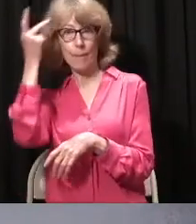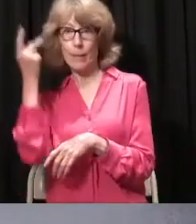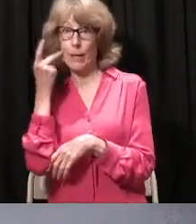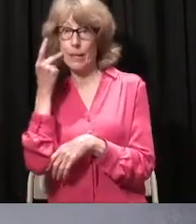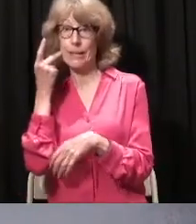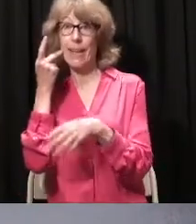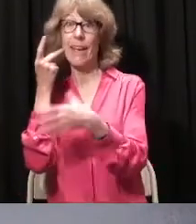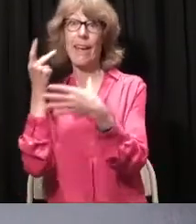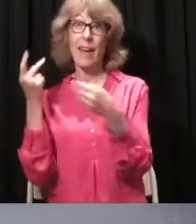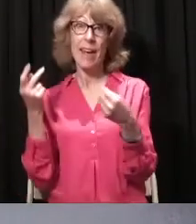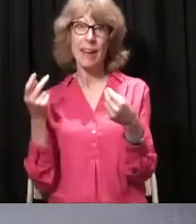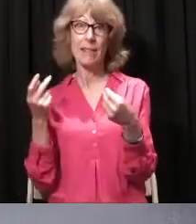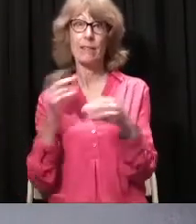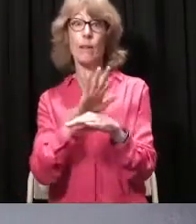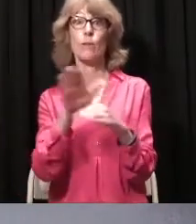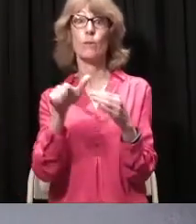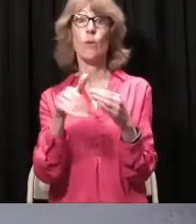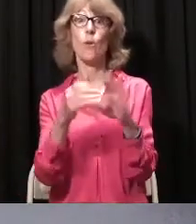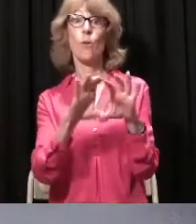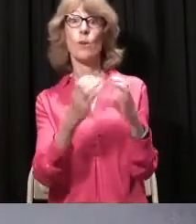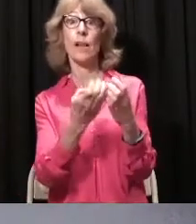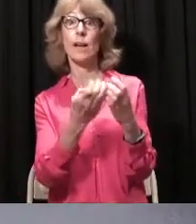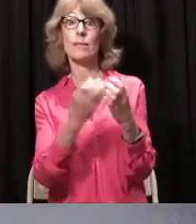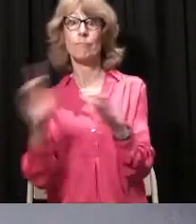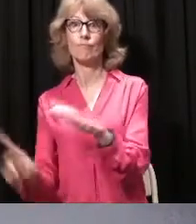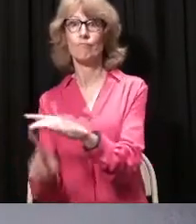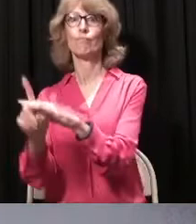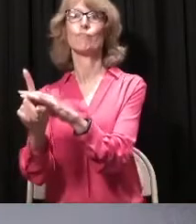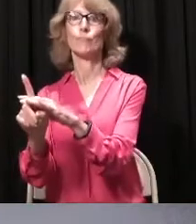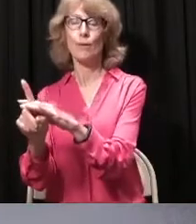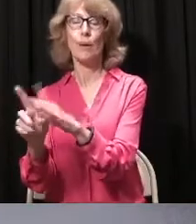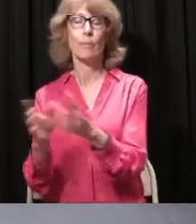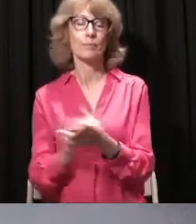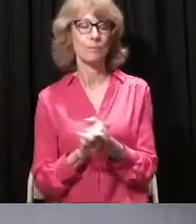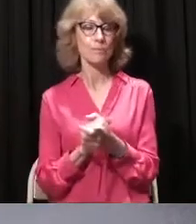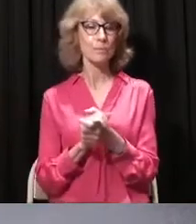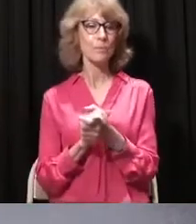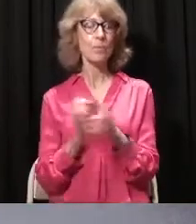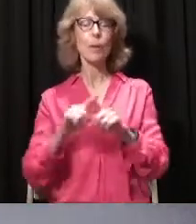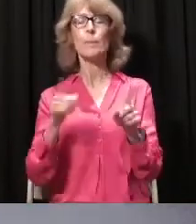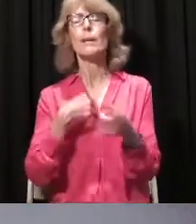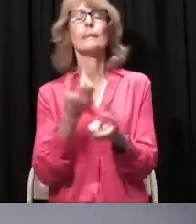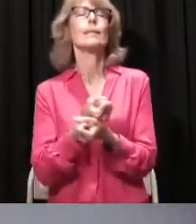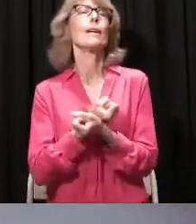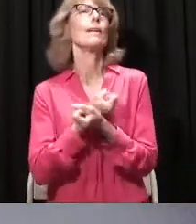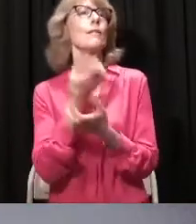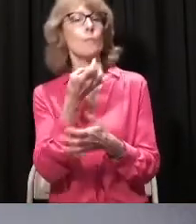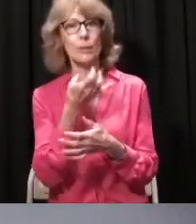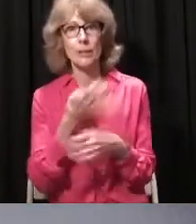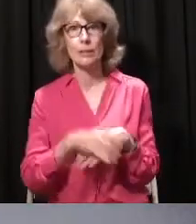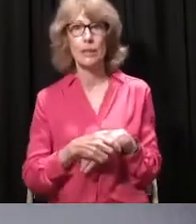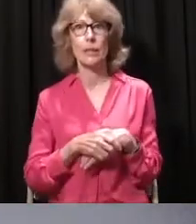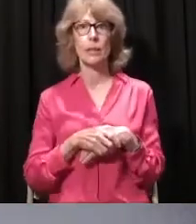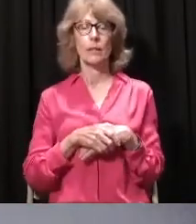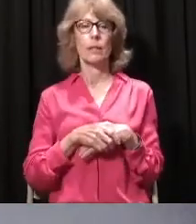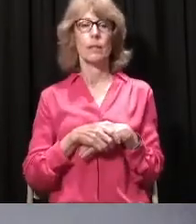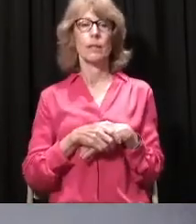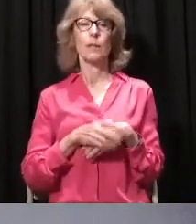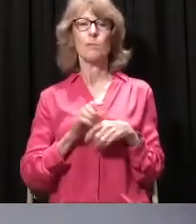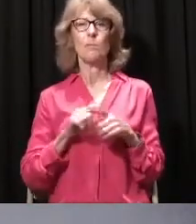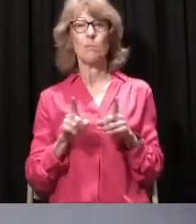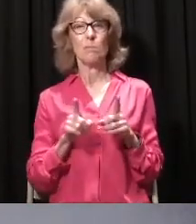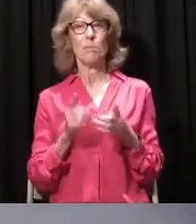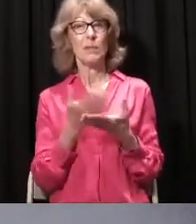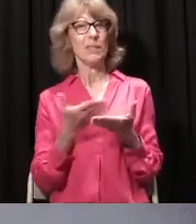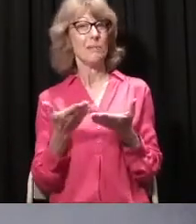one. It was highly stressful for my parents. But that's just the kind of kid I was. I loved birthdays. But let me tell you the thing I didn't like